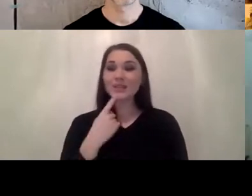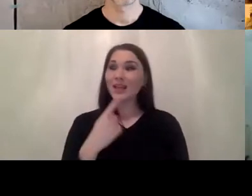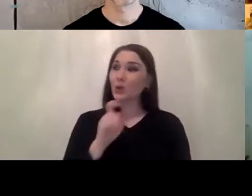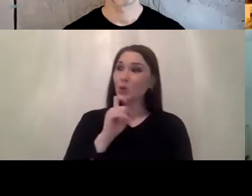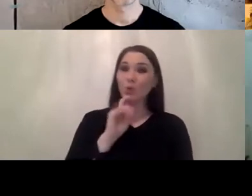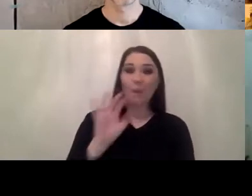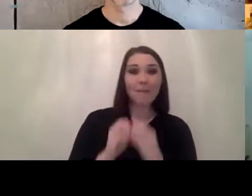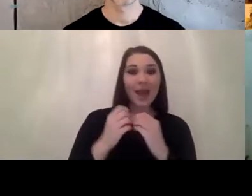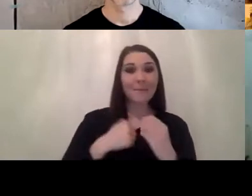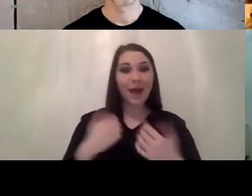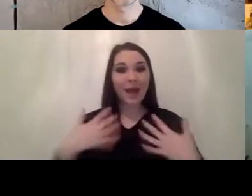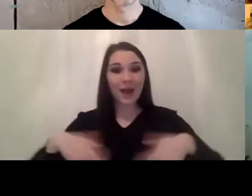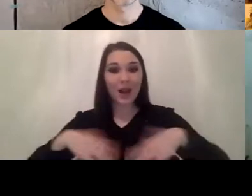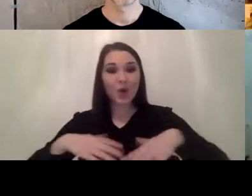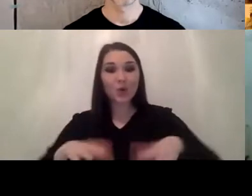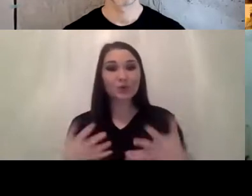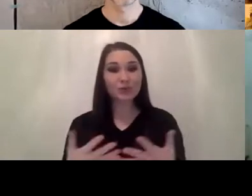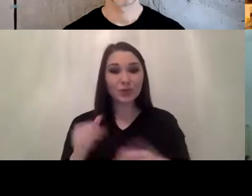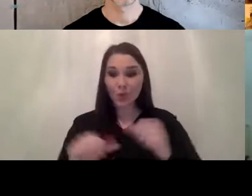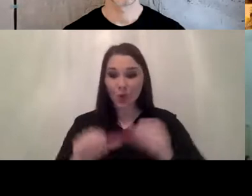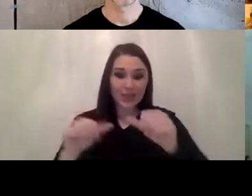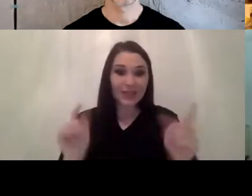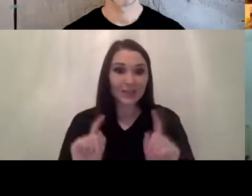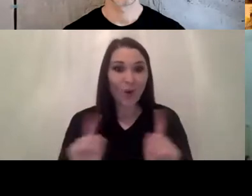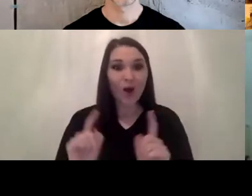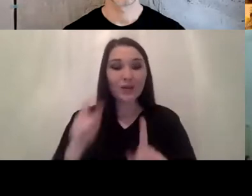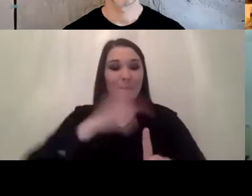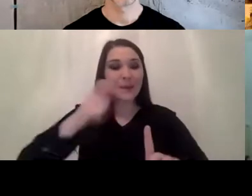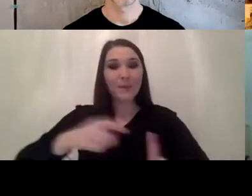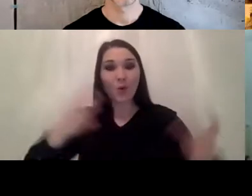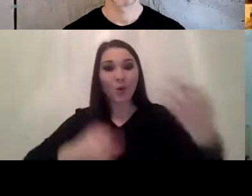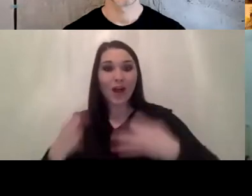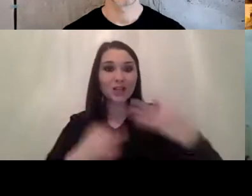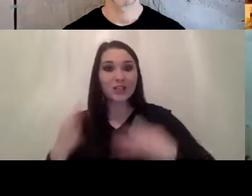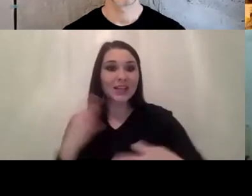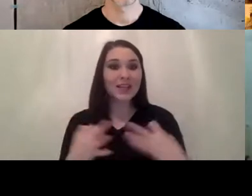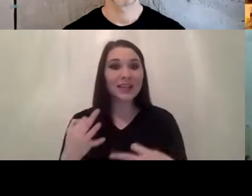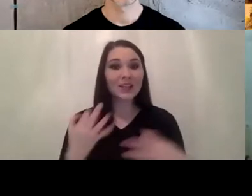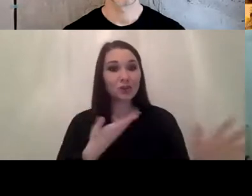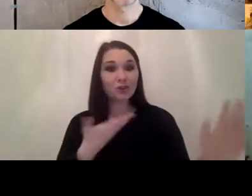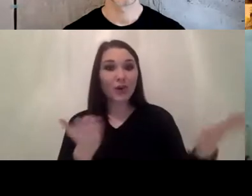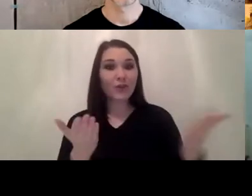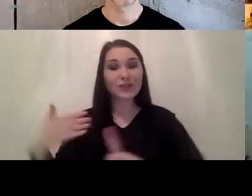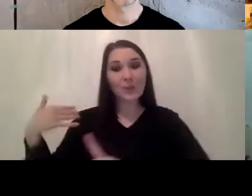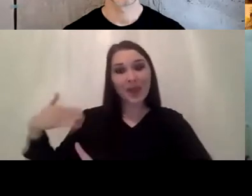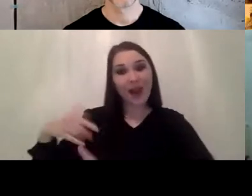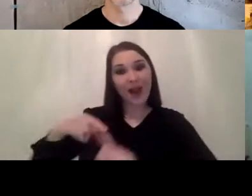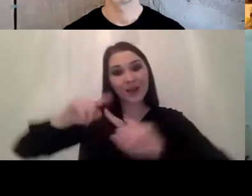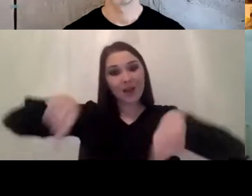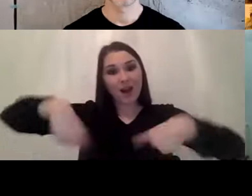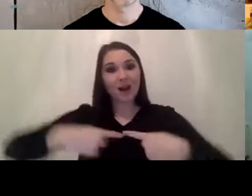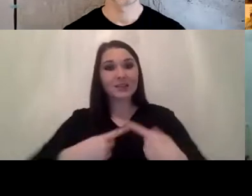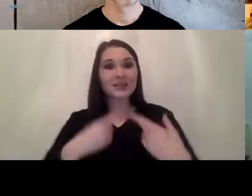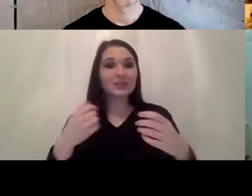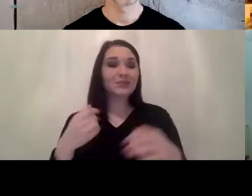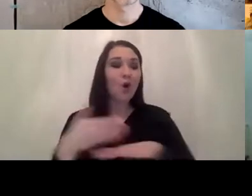how is your processes. So people were questioning, what is the the services behind what we get, how do you operate,